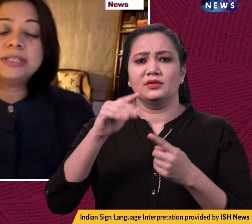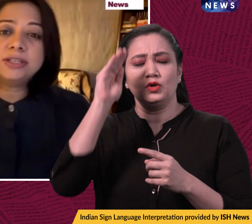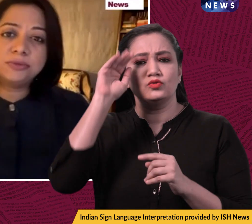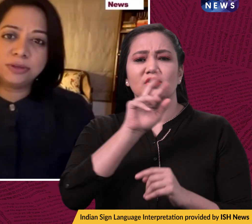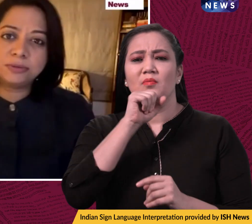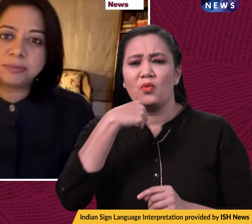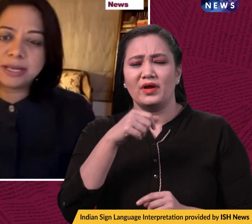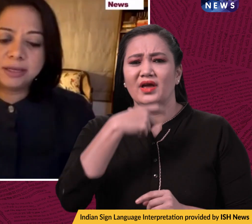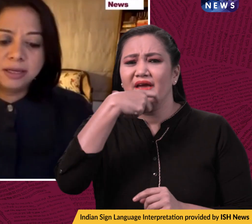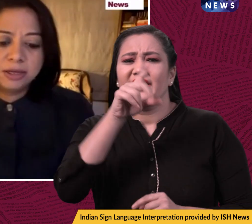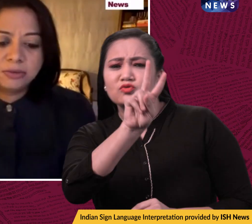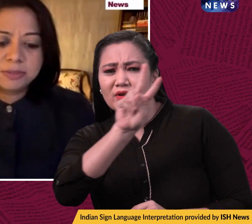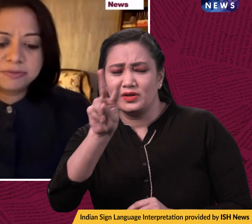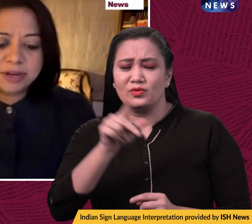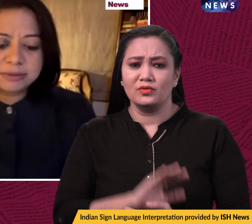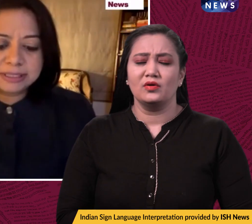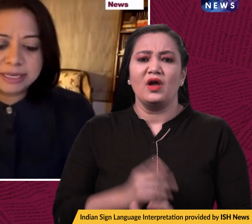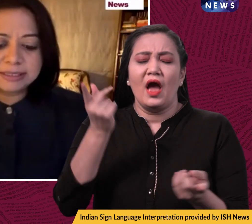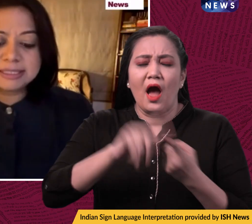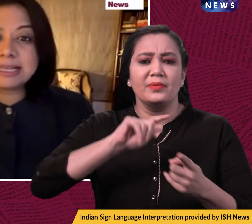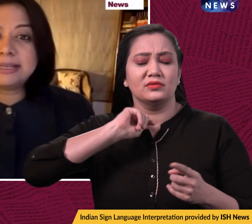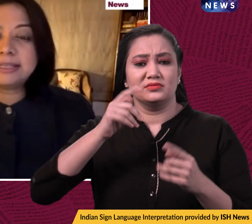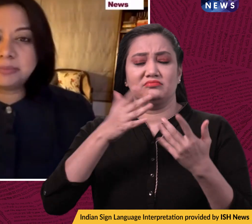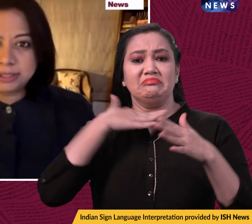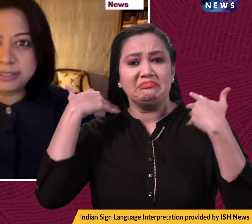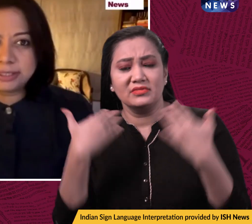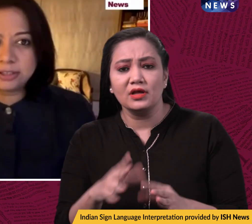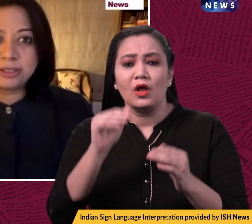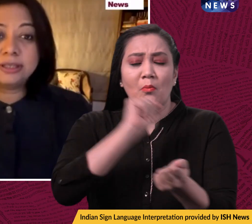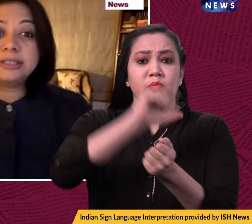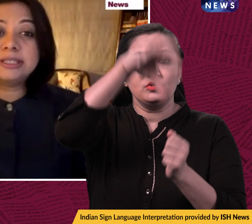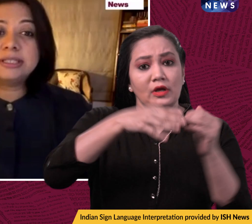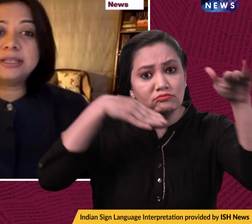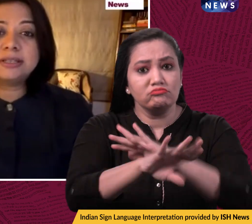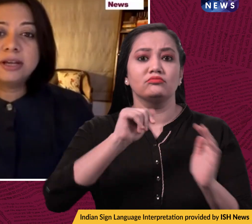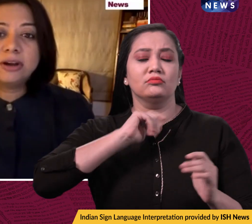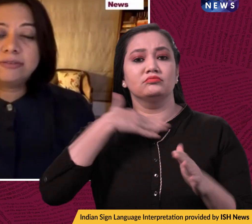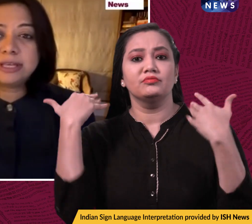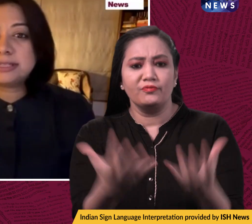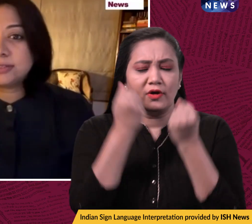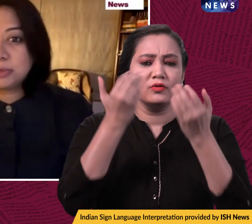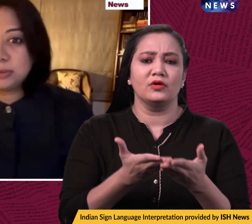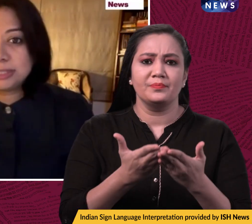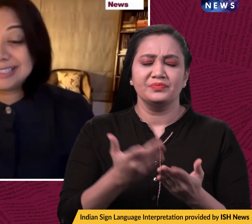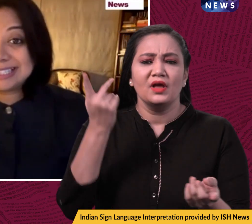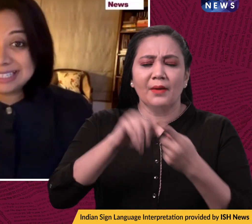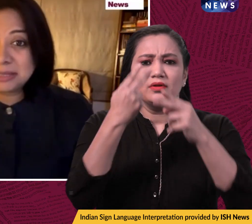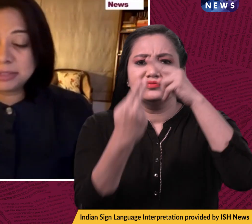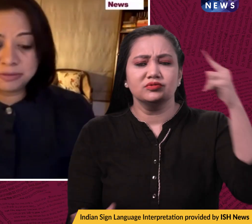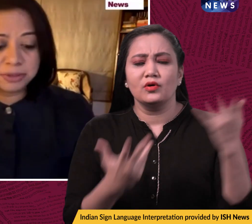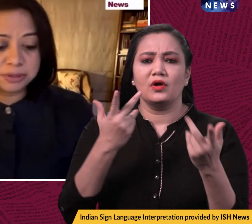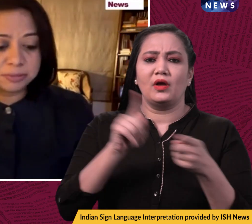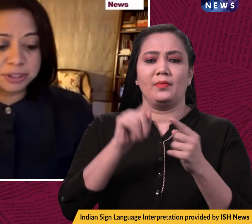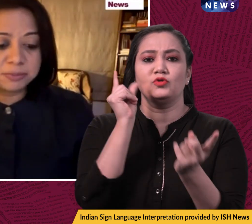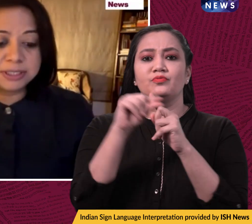of a 22-year-old man who has been found dead inside a police station. Here are the details of the case as we know it and the